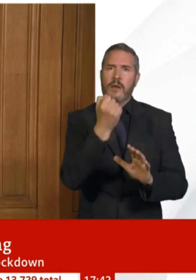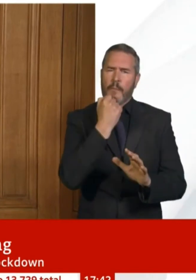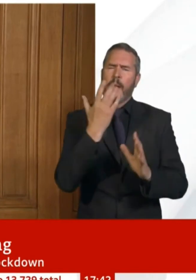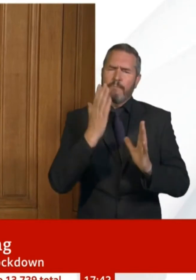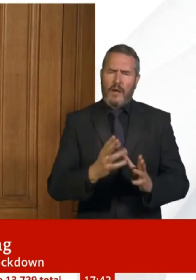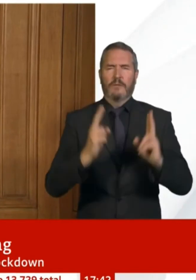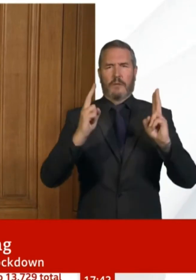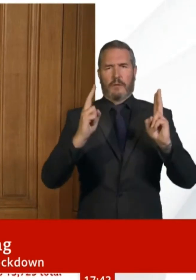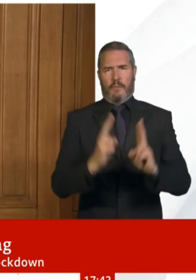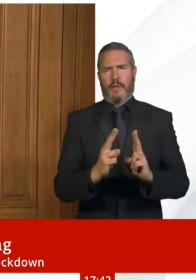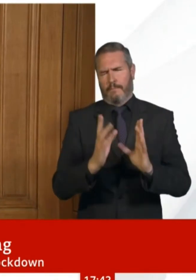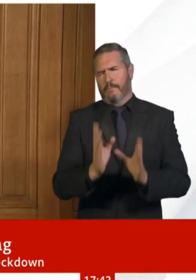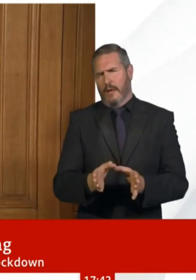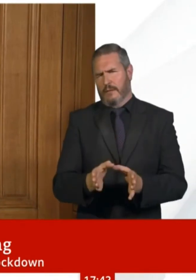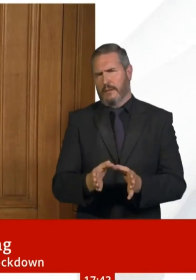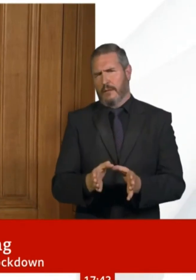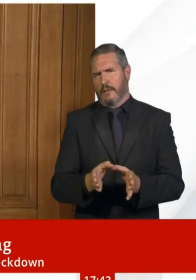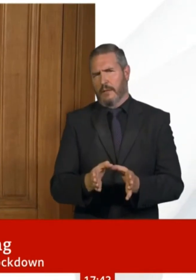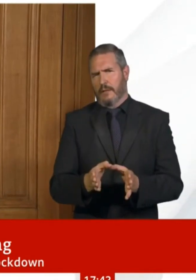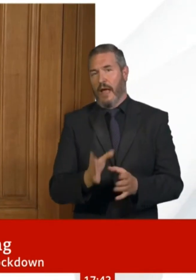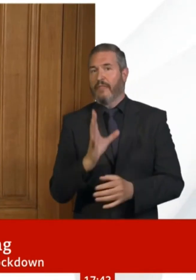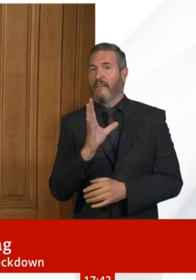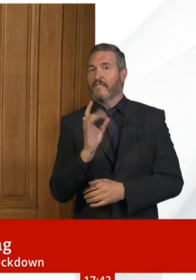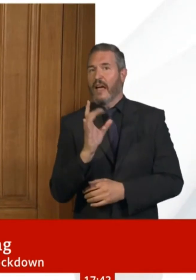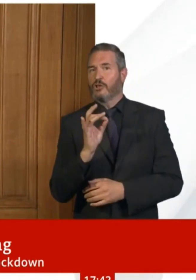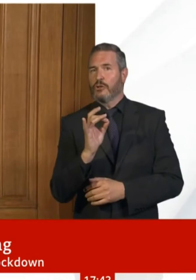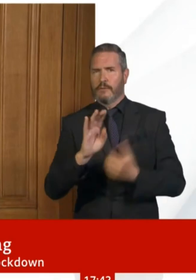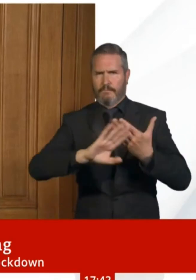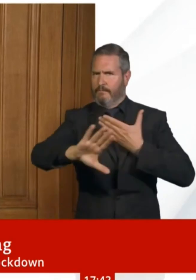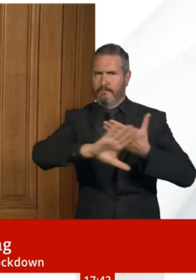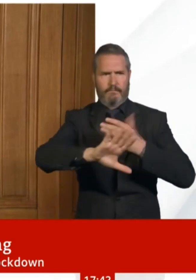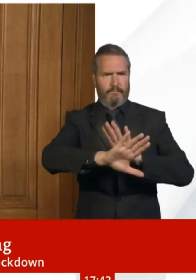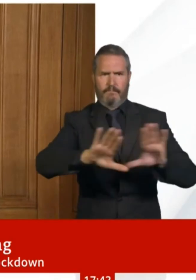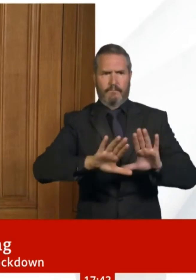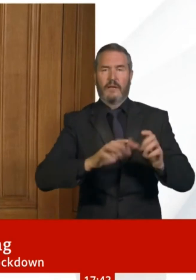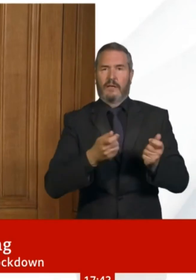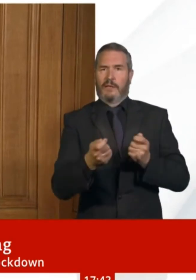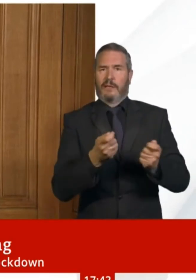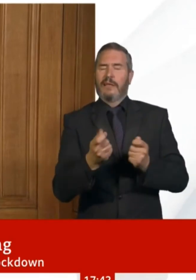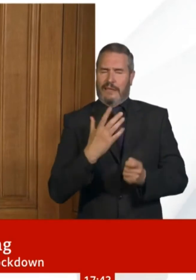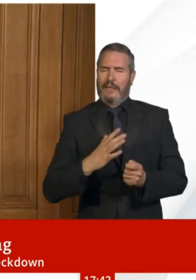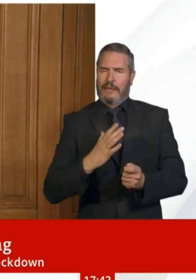down. There needs to be control of the infection in those sorts of settings.